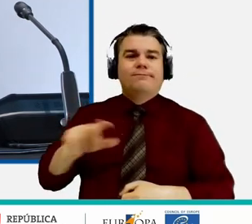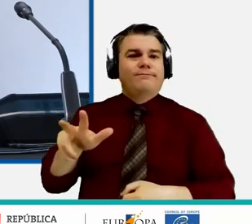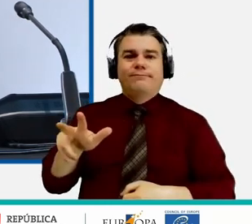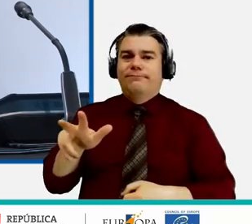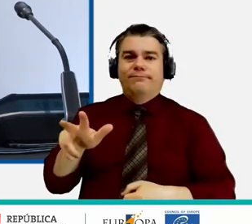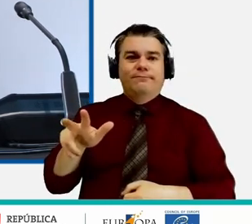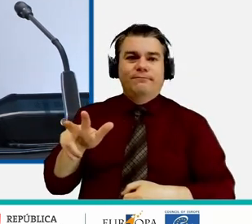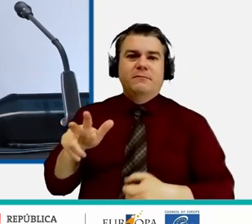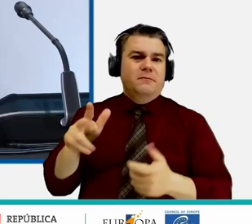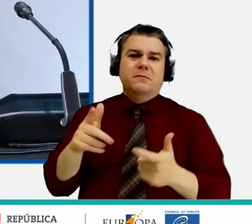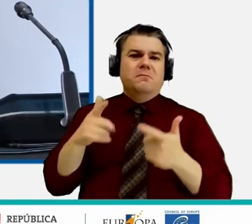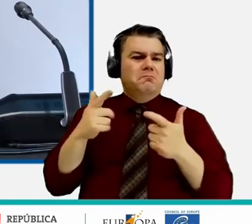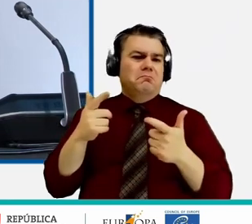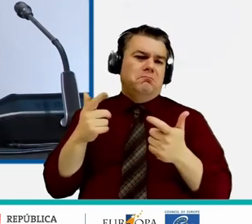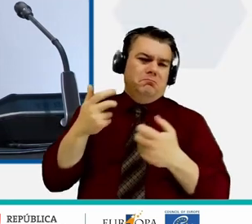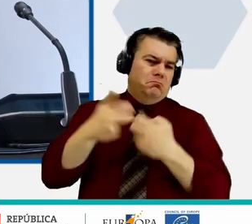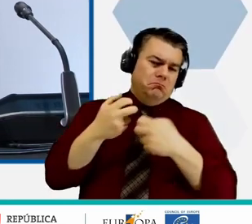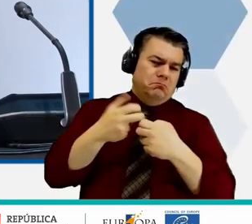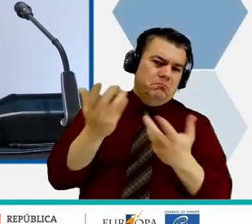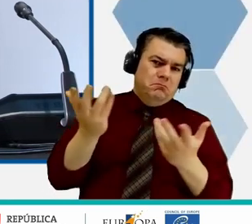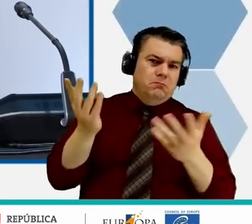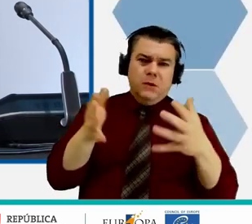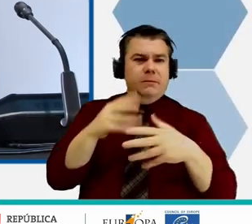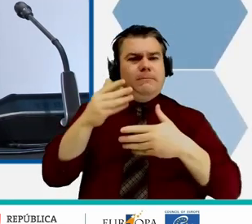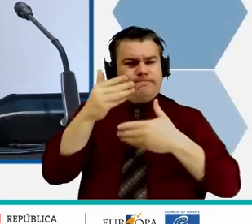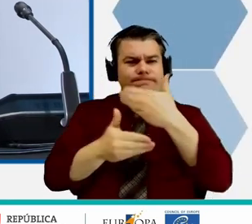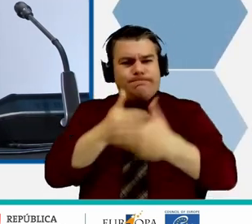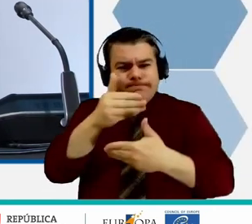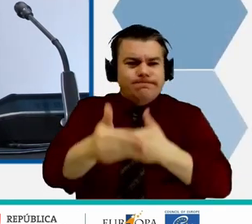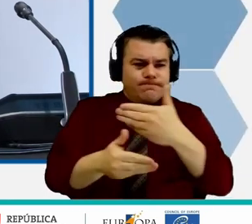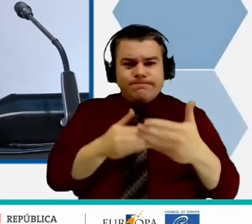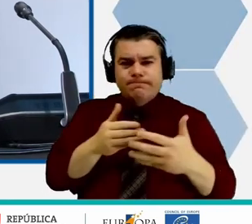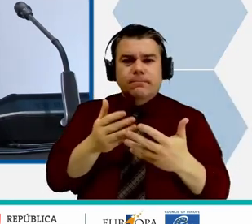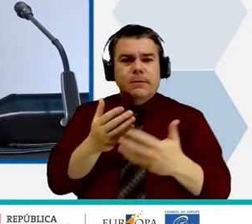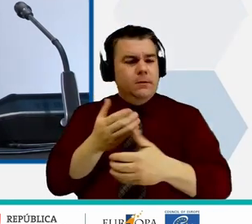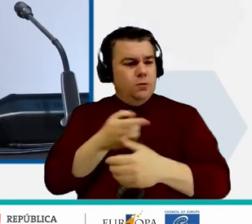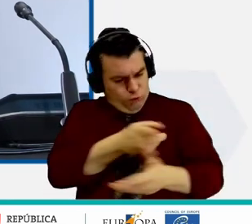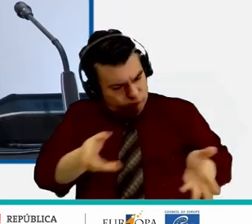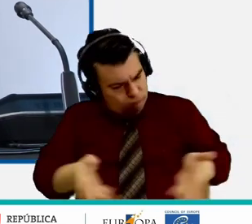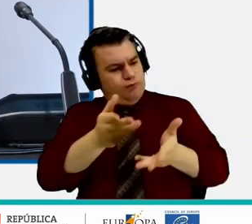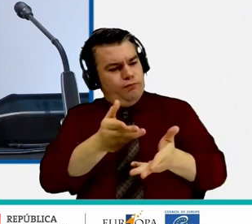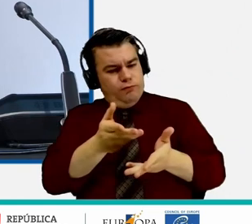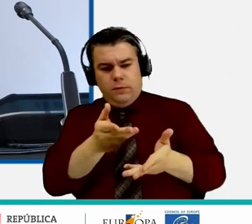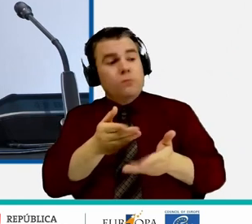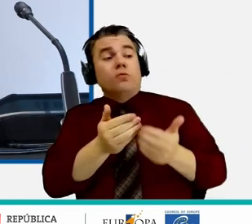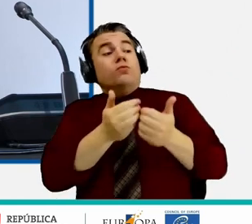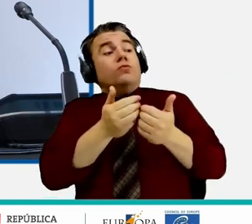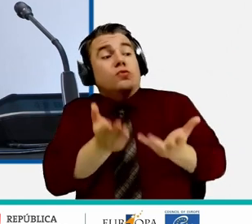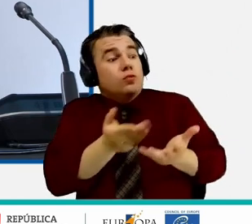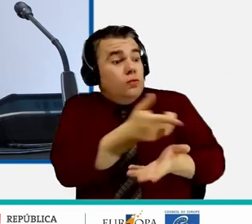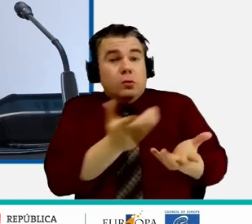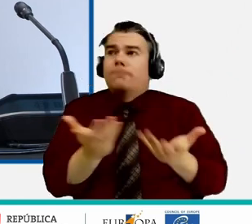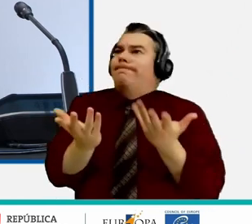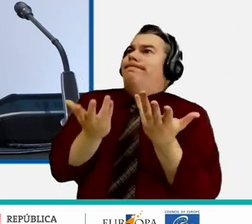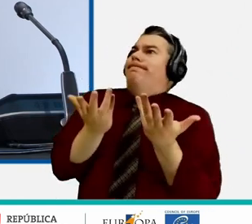problem, but it's a challenging process just to empower them and give the tools for planning and